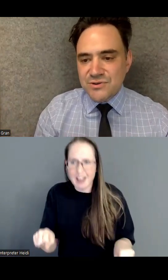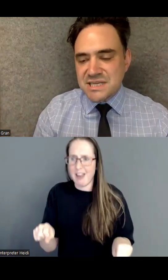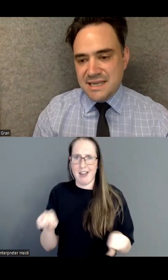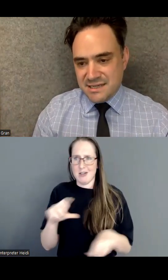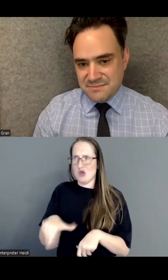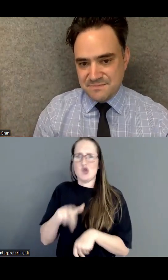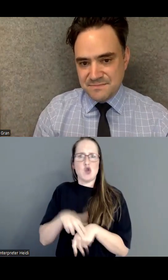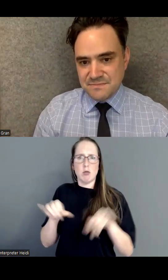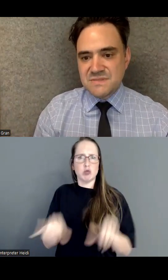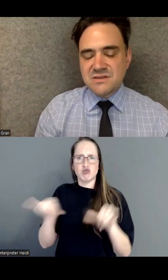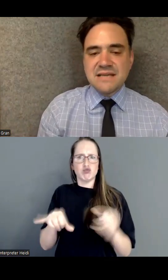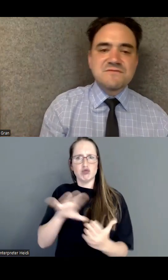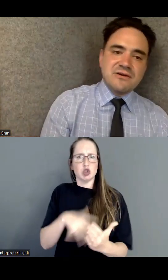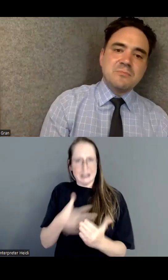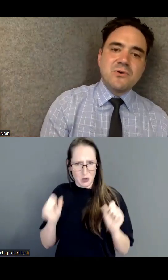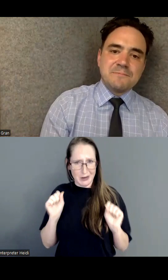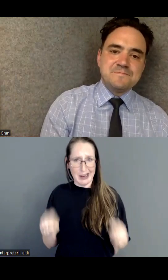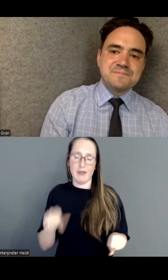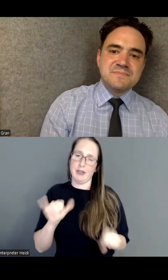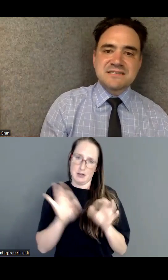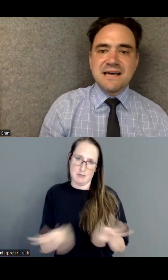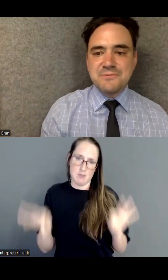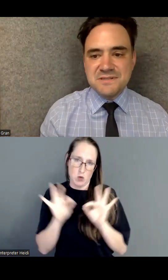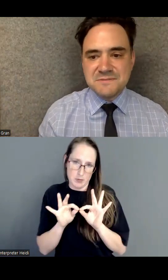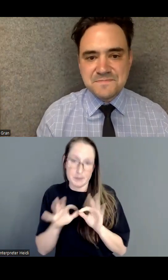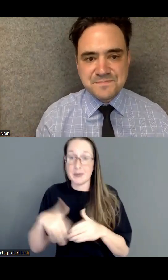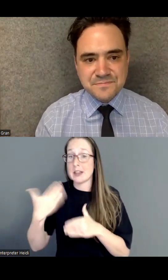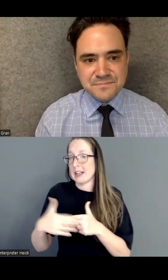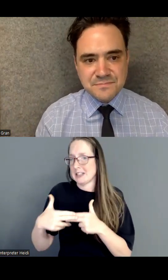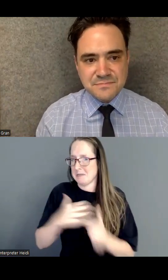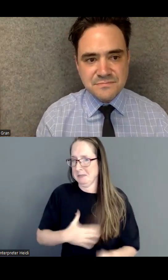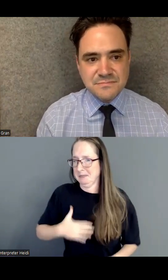normal routine. So that's very important. Next slide, please.